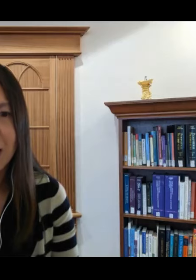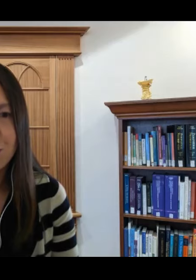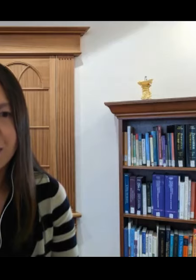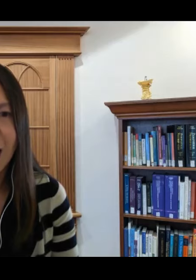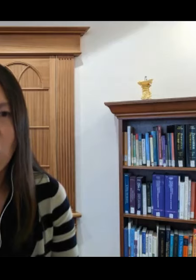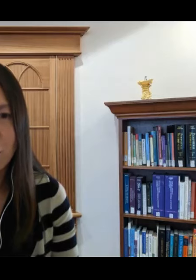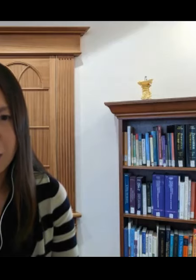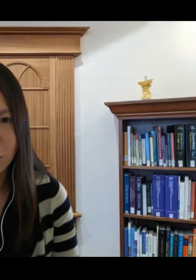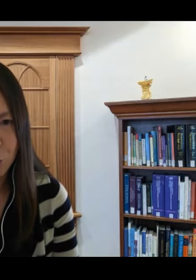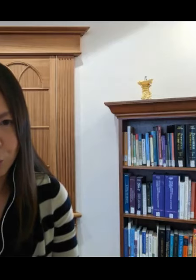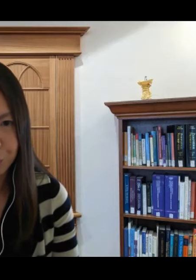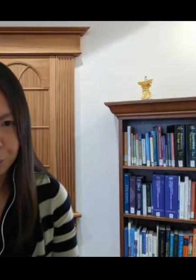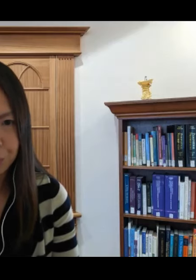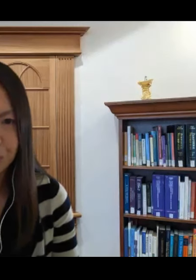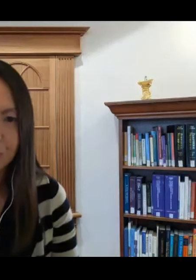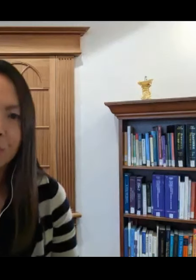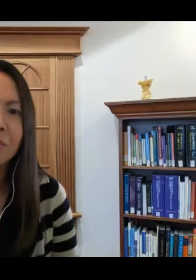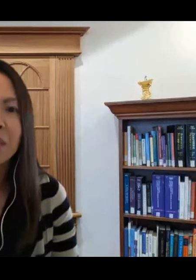in pediatrics at Harvard Medical School.